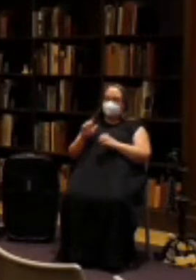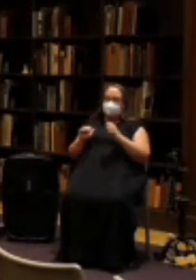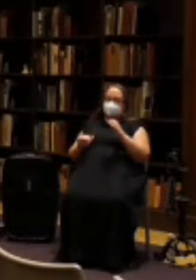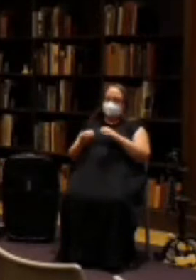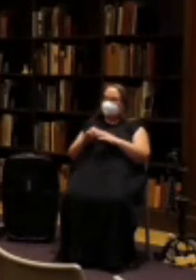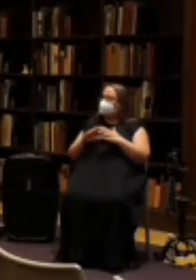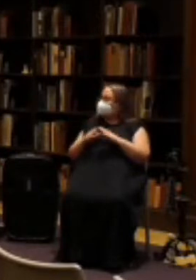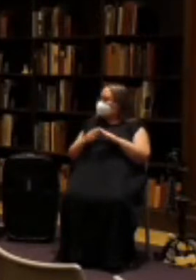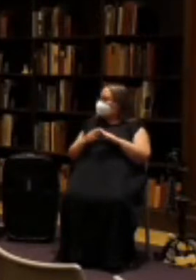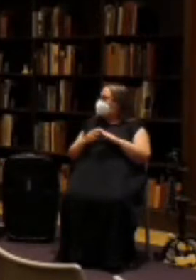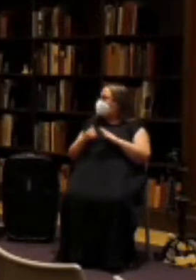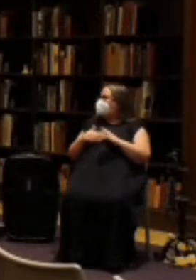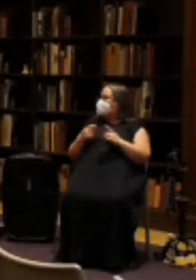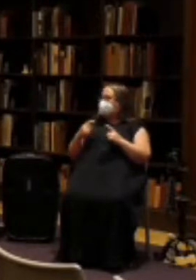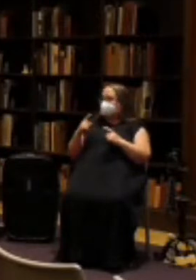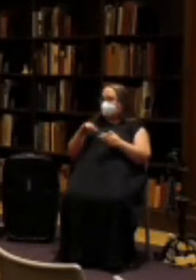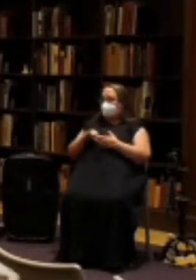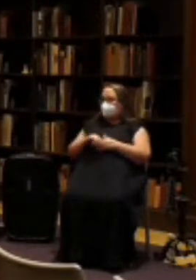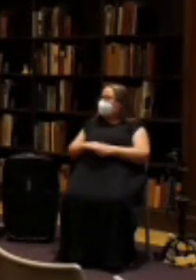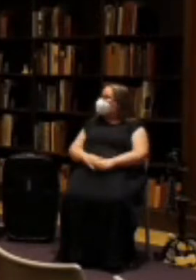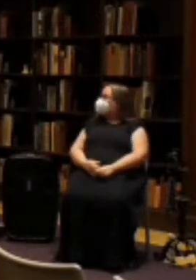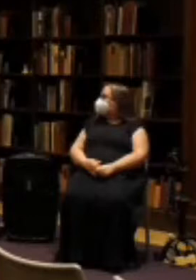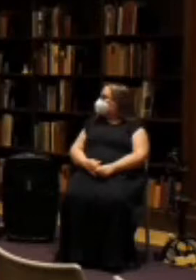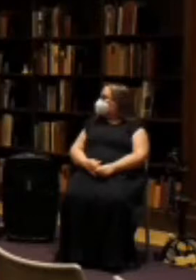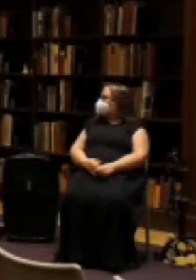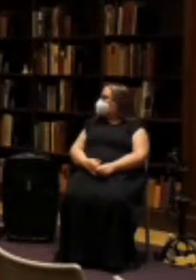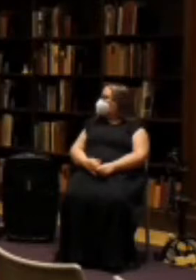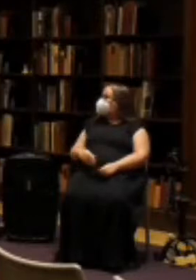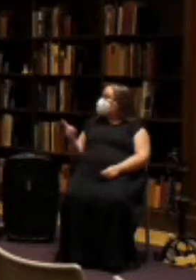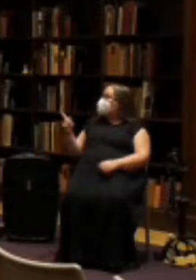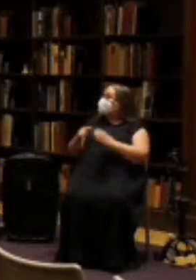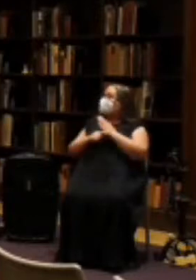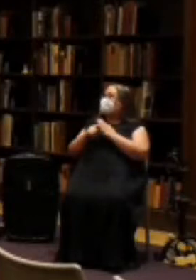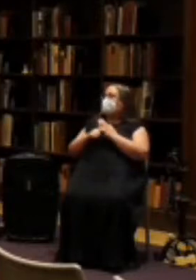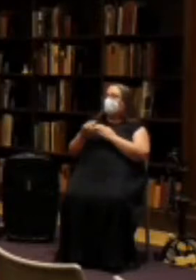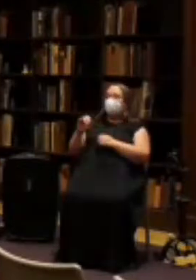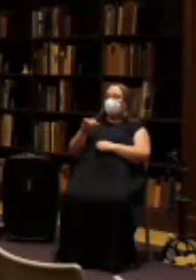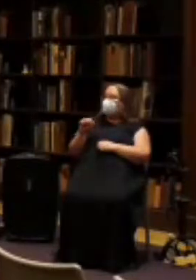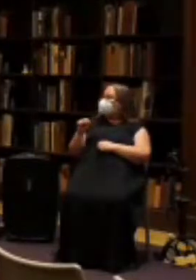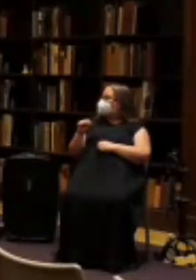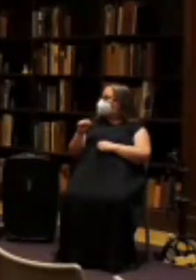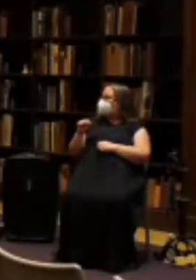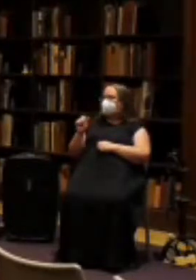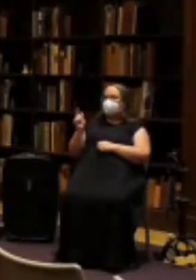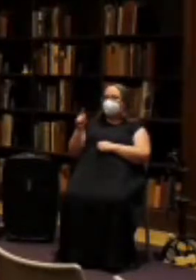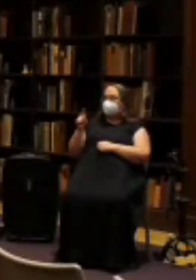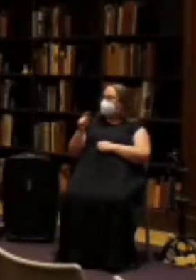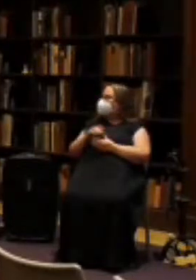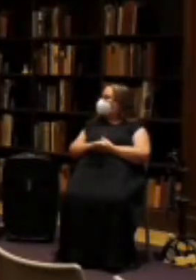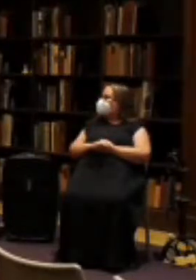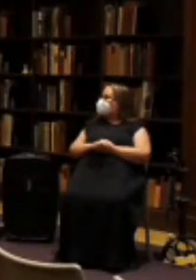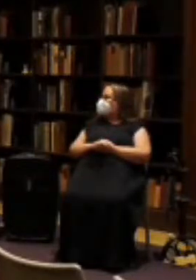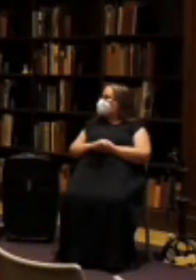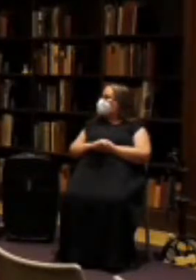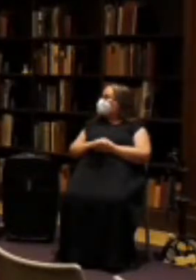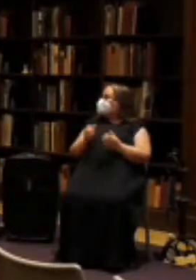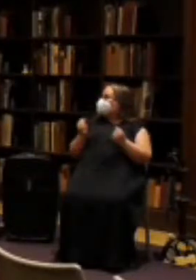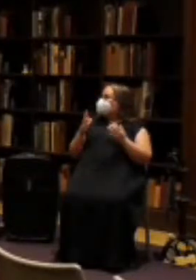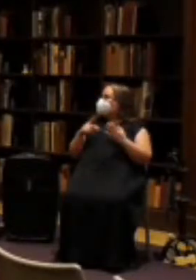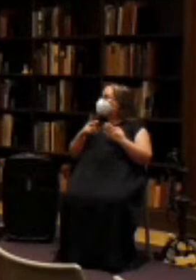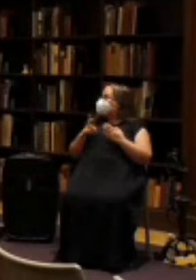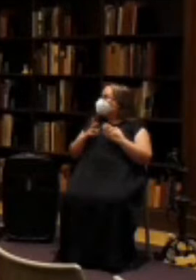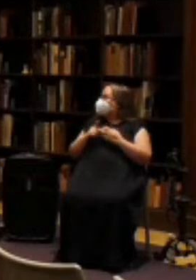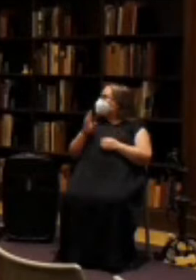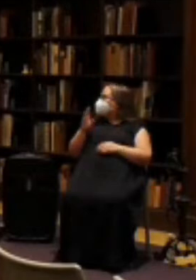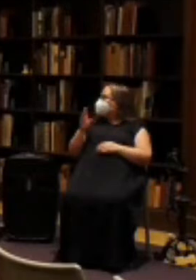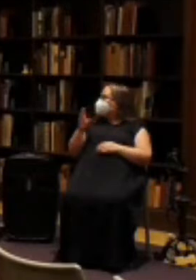city. So please come out for that. Also, grab our latest issue of The Compass. It's right over there. We have many, many programs